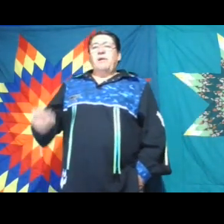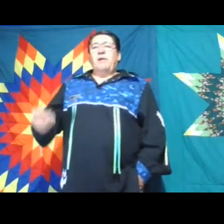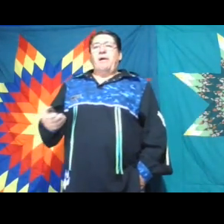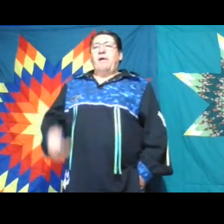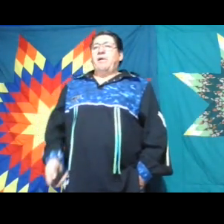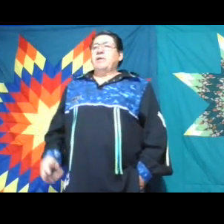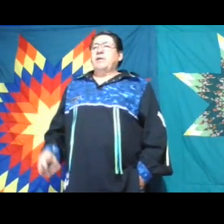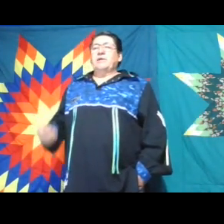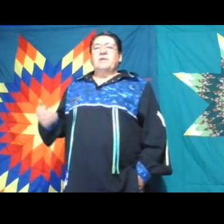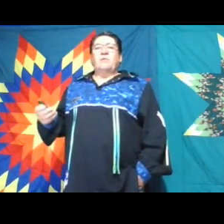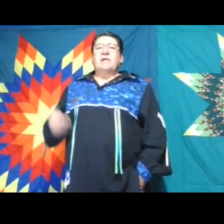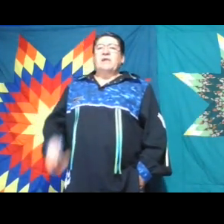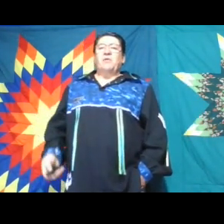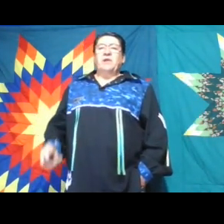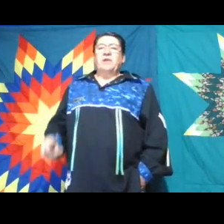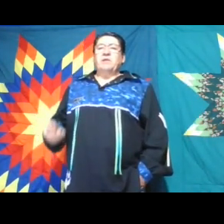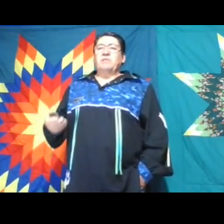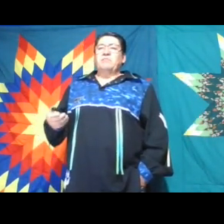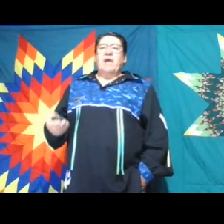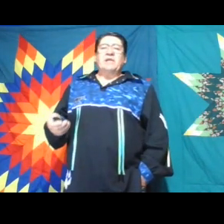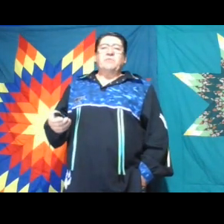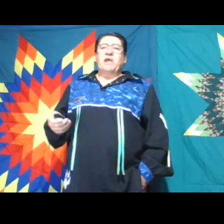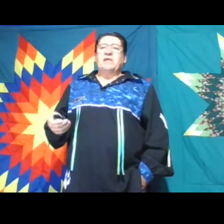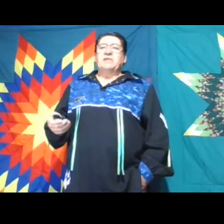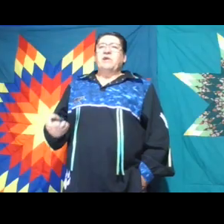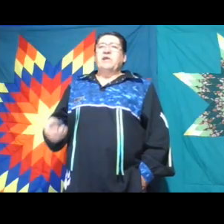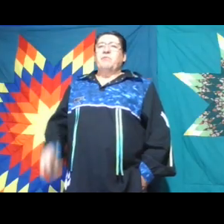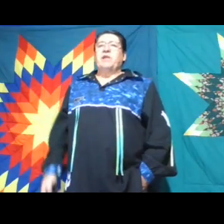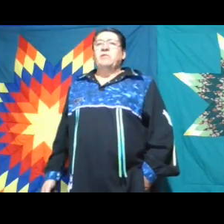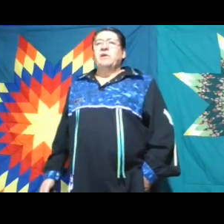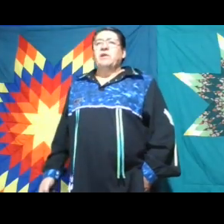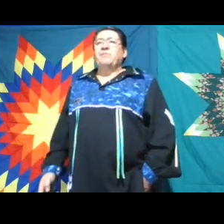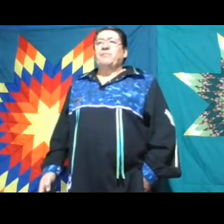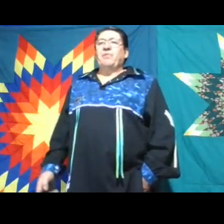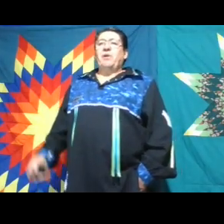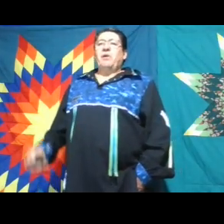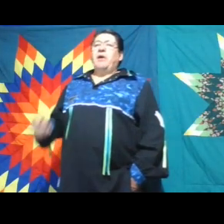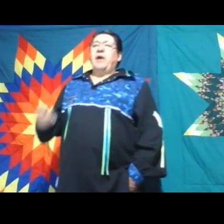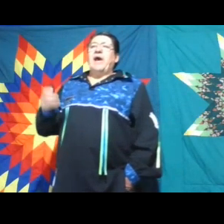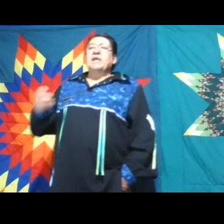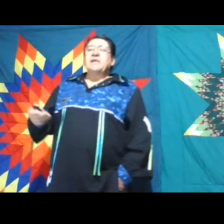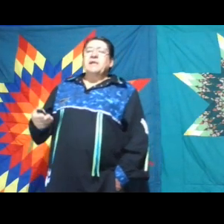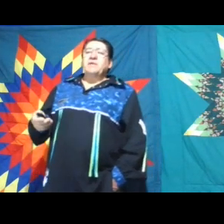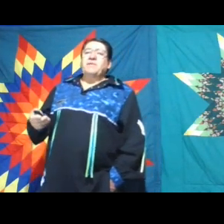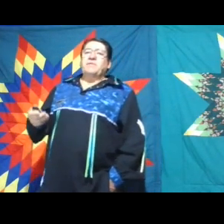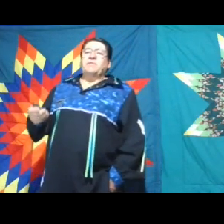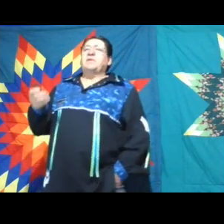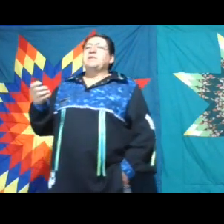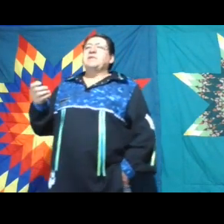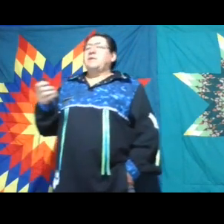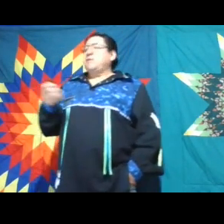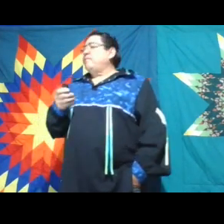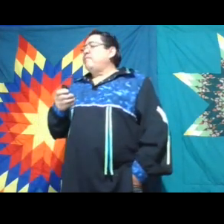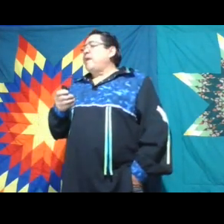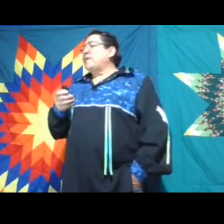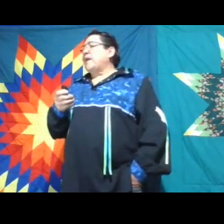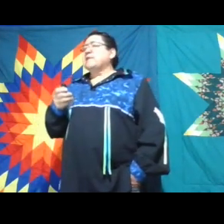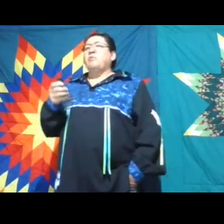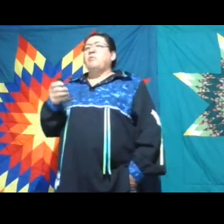process. Someone has to own it. Management has to be committed to it. Exit interviews. These